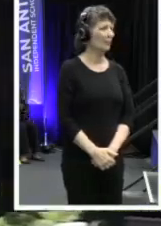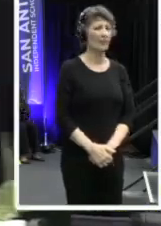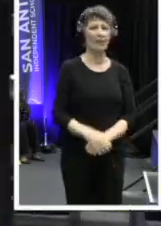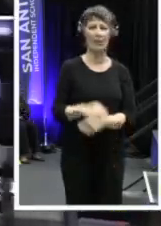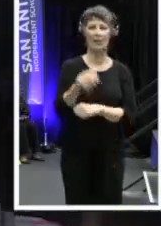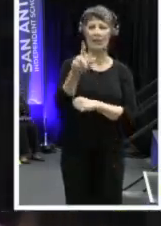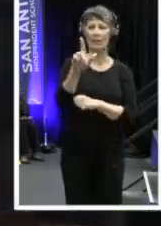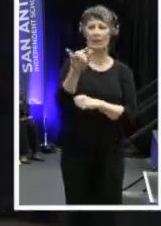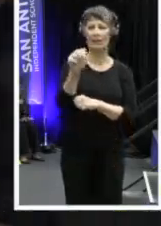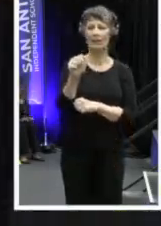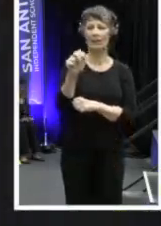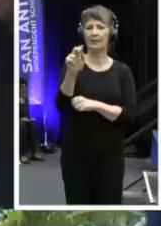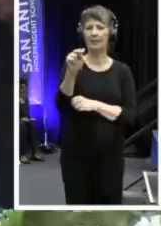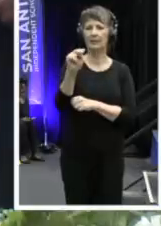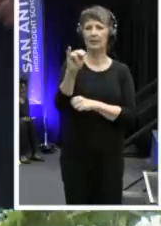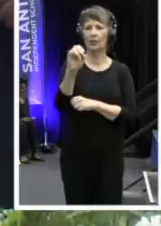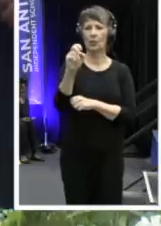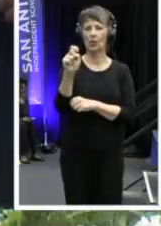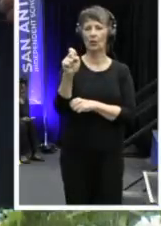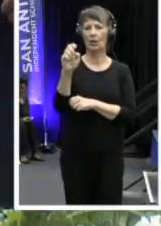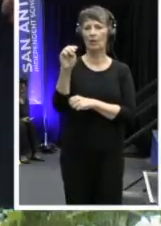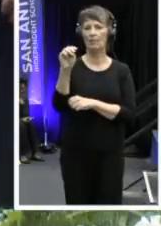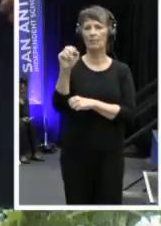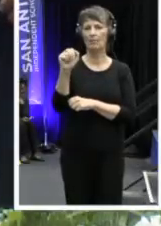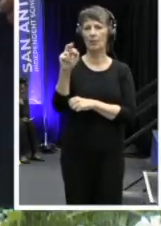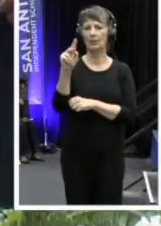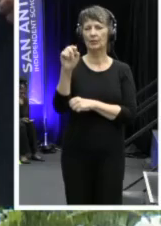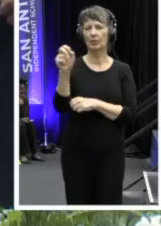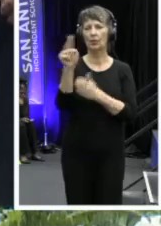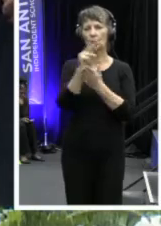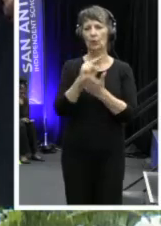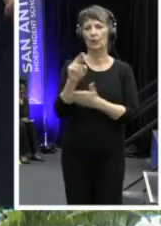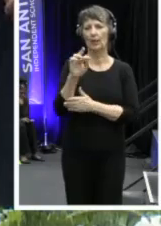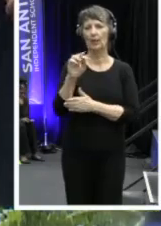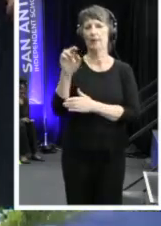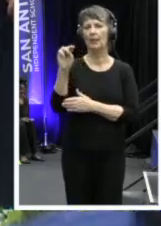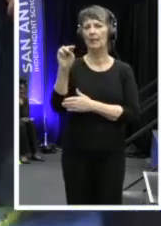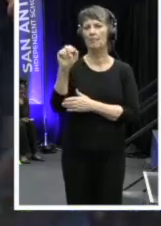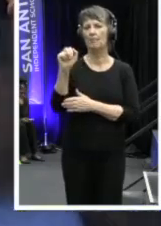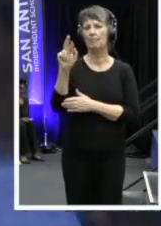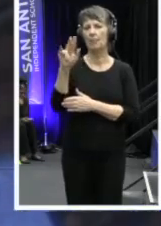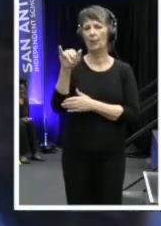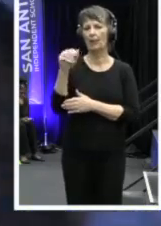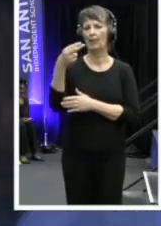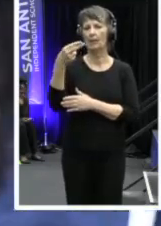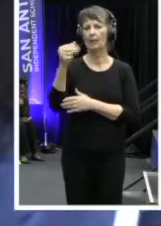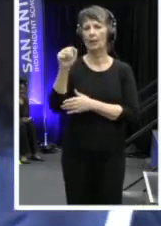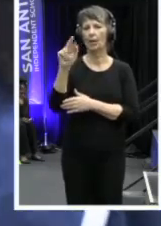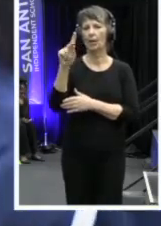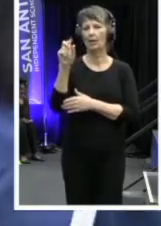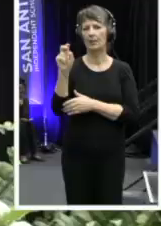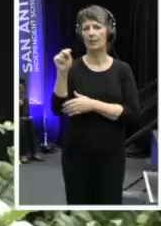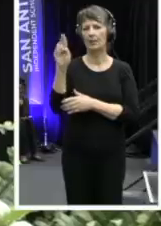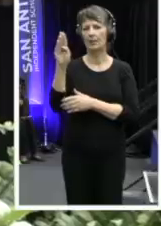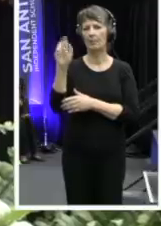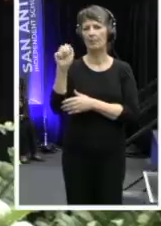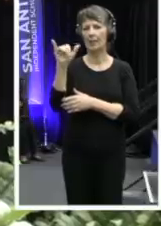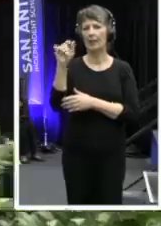Lydia Nicole Martinez will be attending the University of Mary Hardin Baylor.